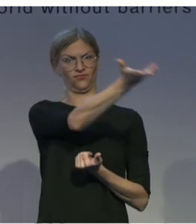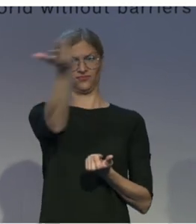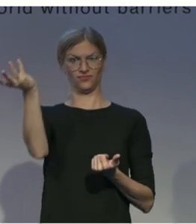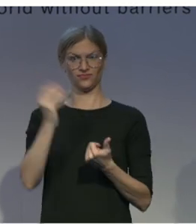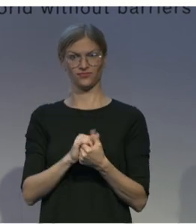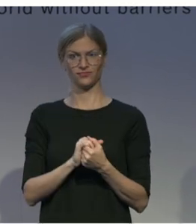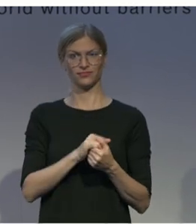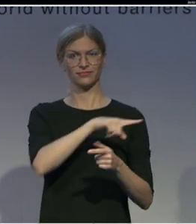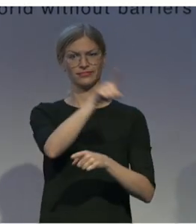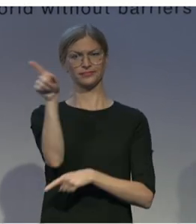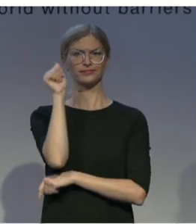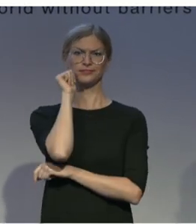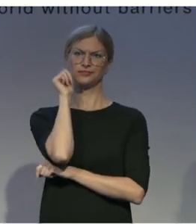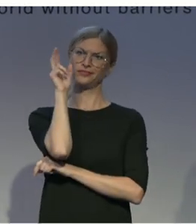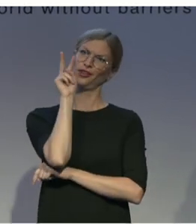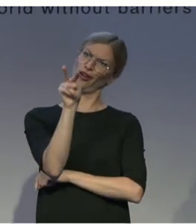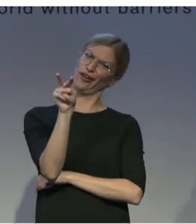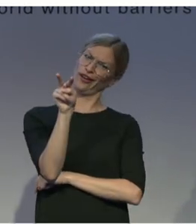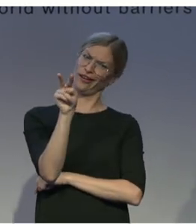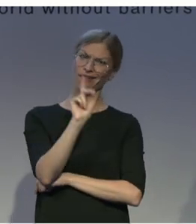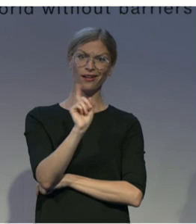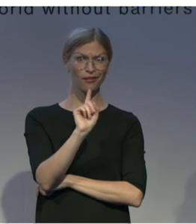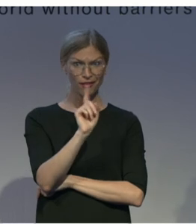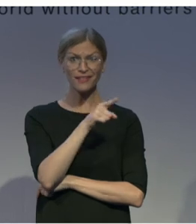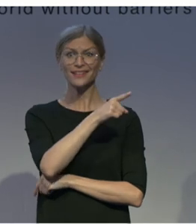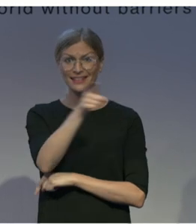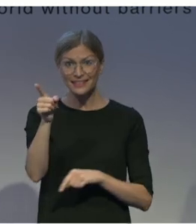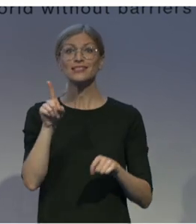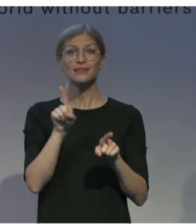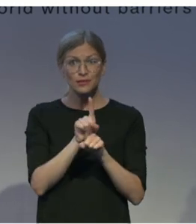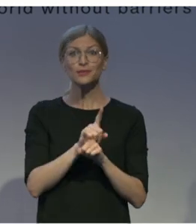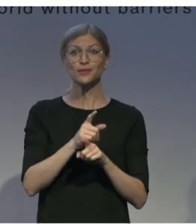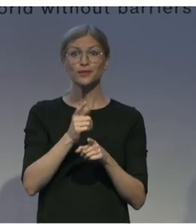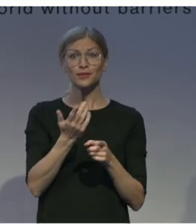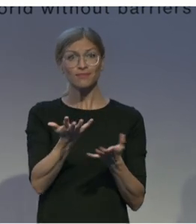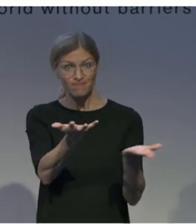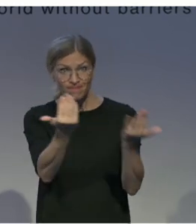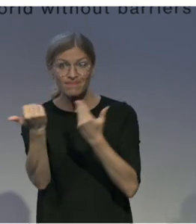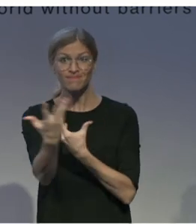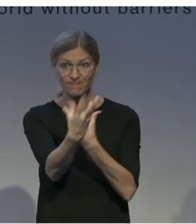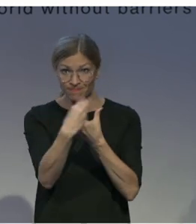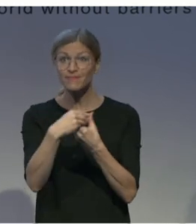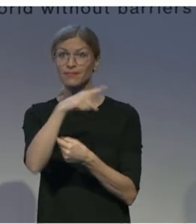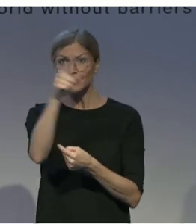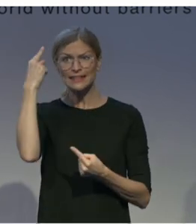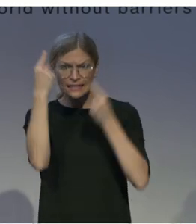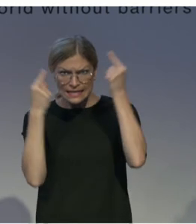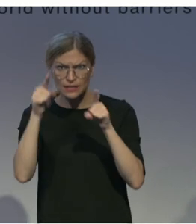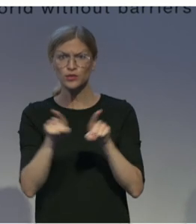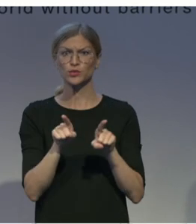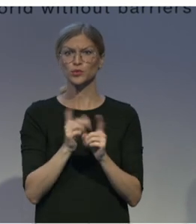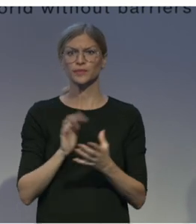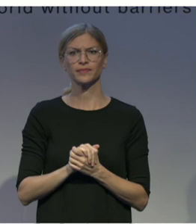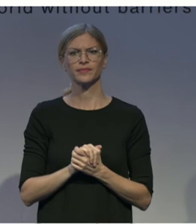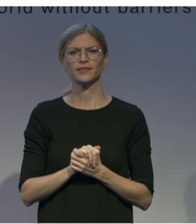that we do when we do advocacy training. One of the questions that we ask the group is, who are you? And the